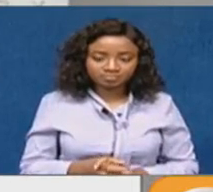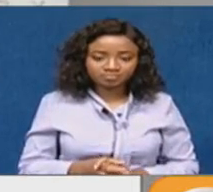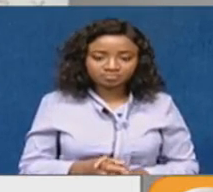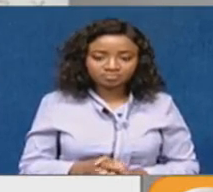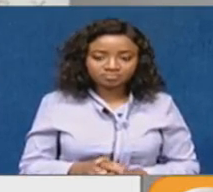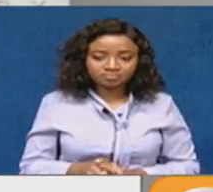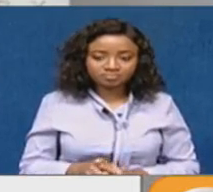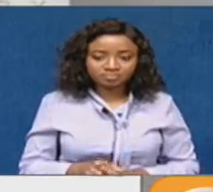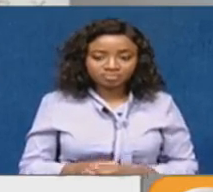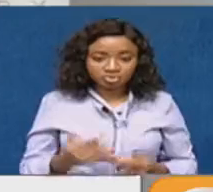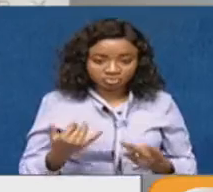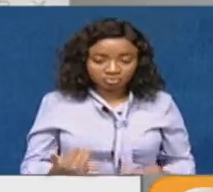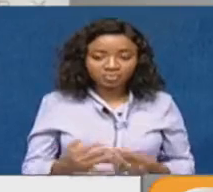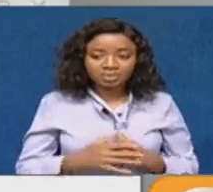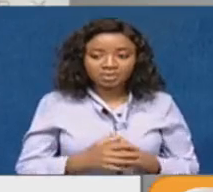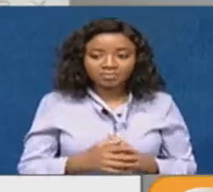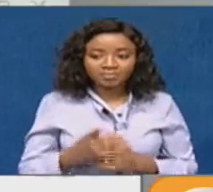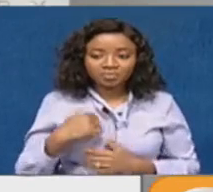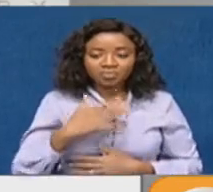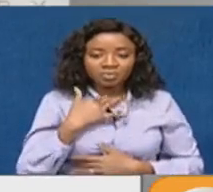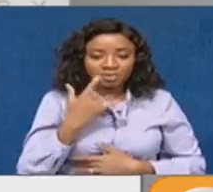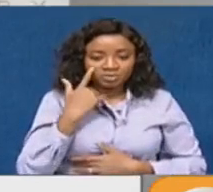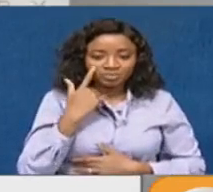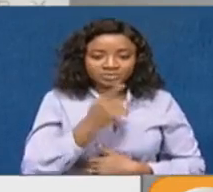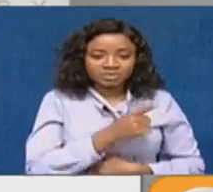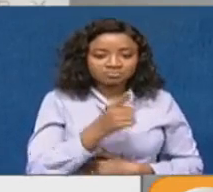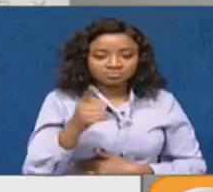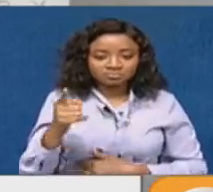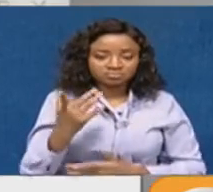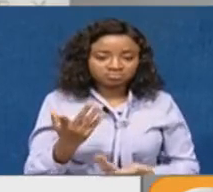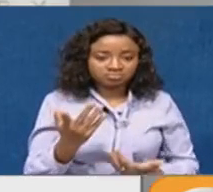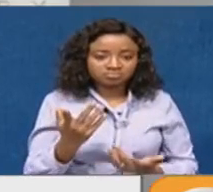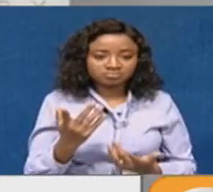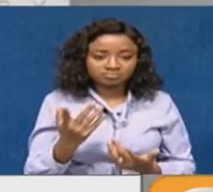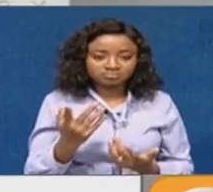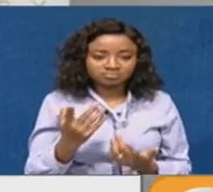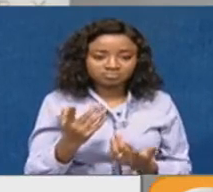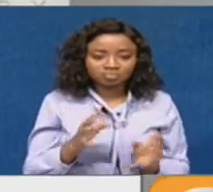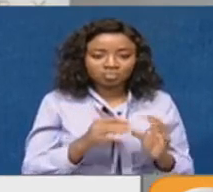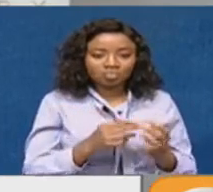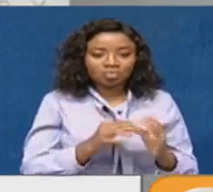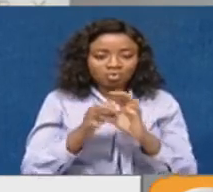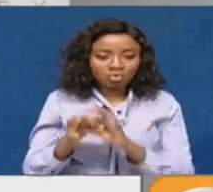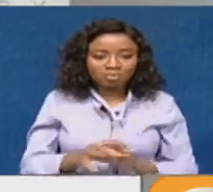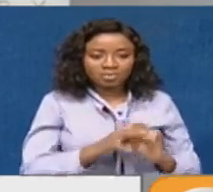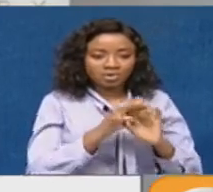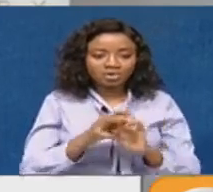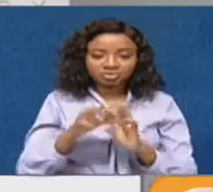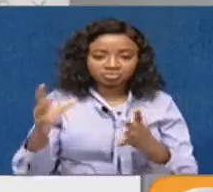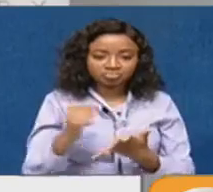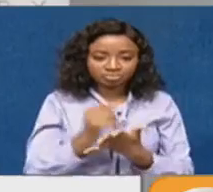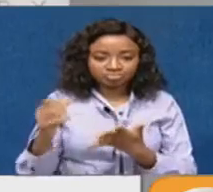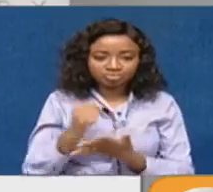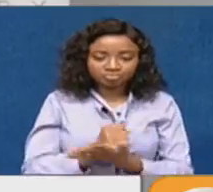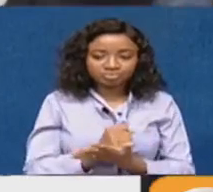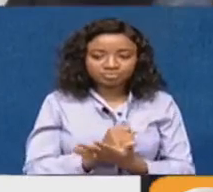therefore welcoming to see the Central Depository and Settlement Corporation's admission into our